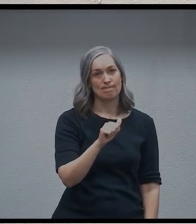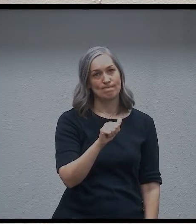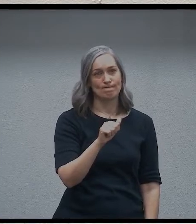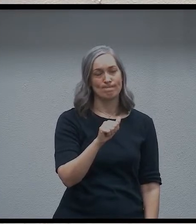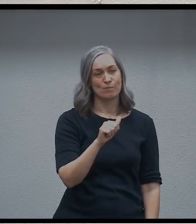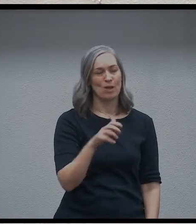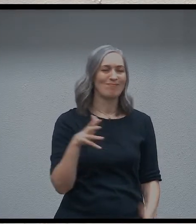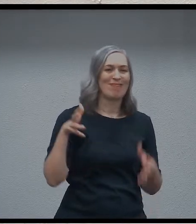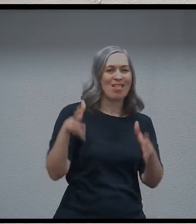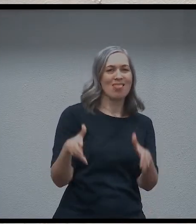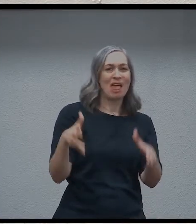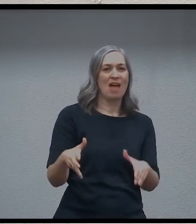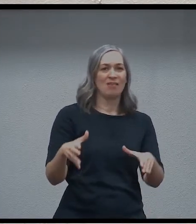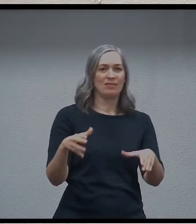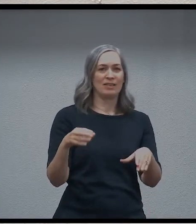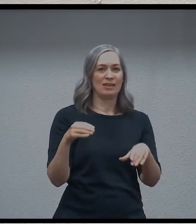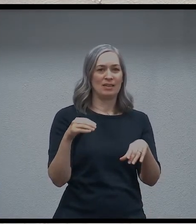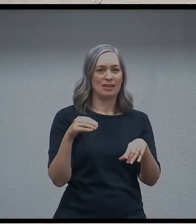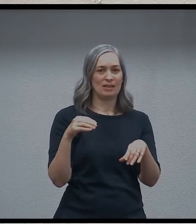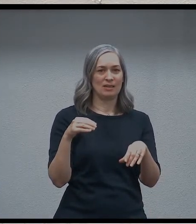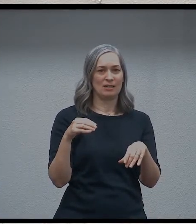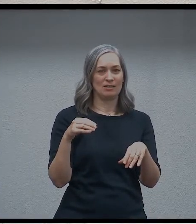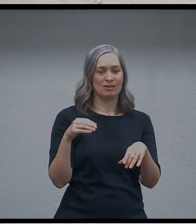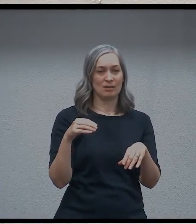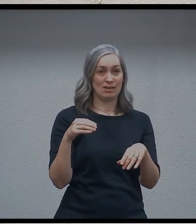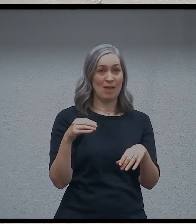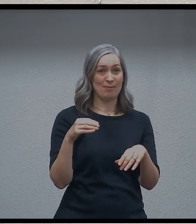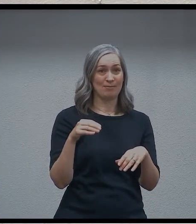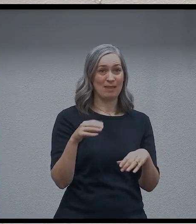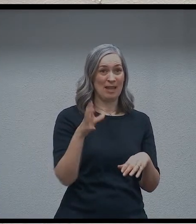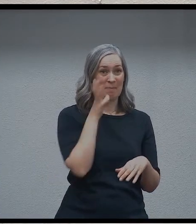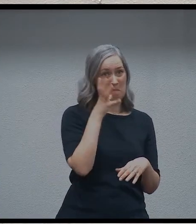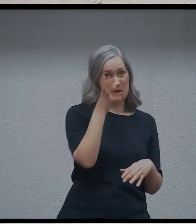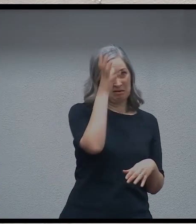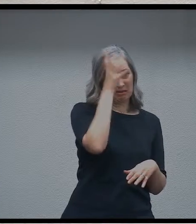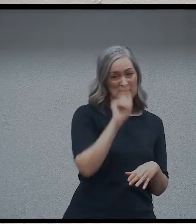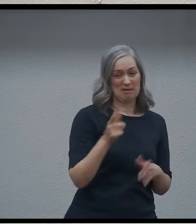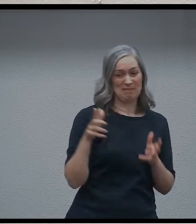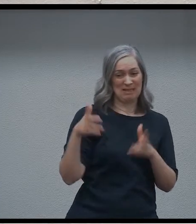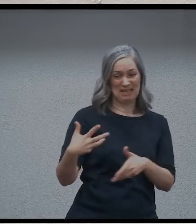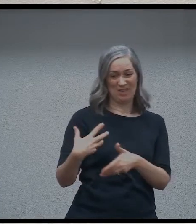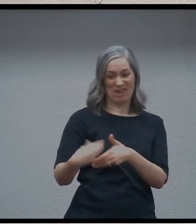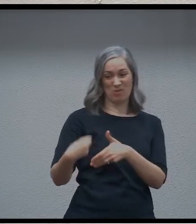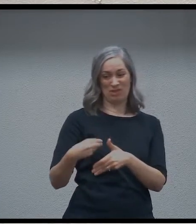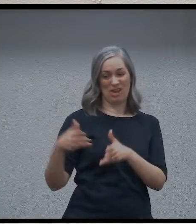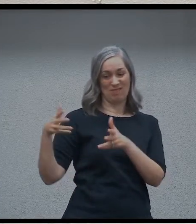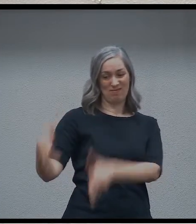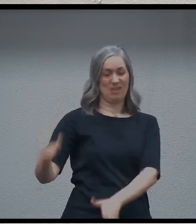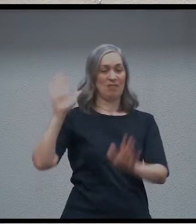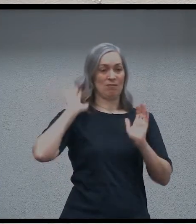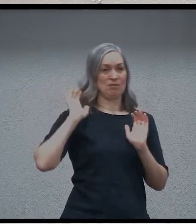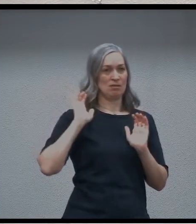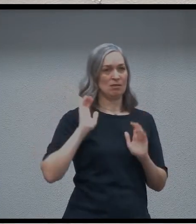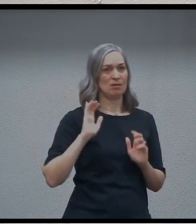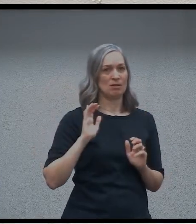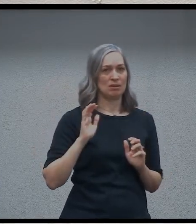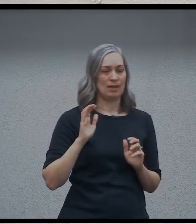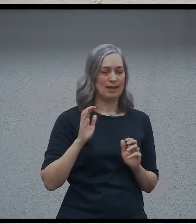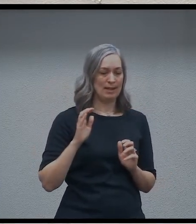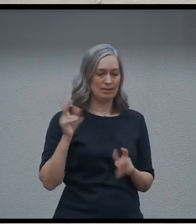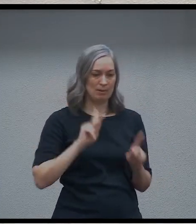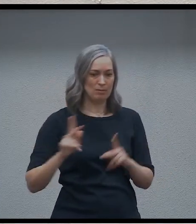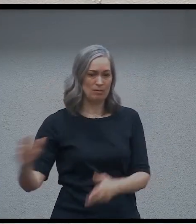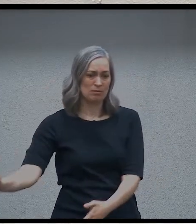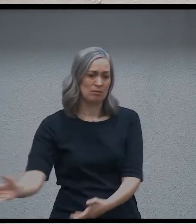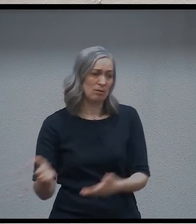are left in these orchards. And now they've been brought into this home. They've been brought into this home to be given a